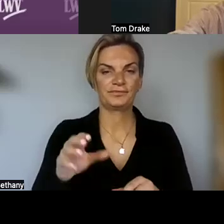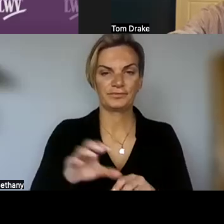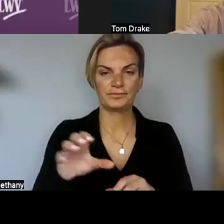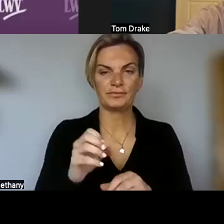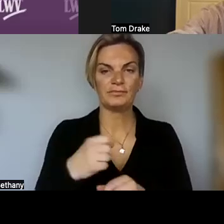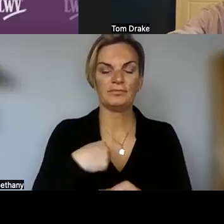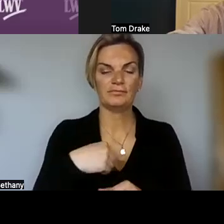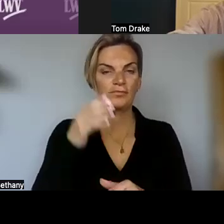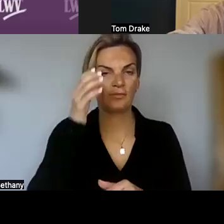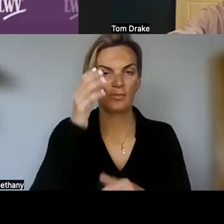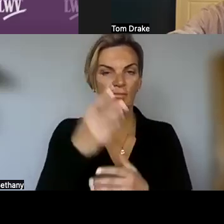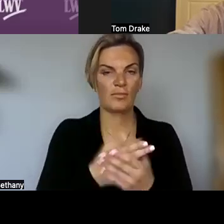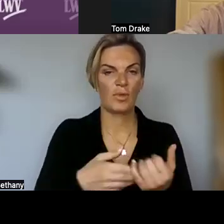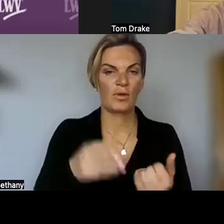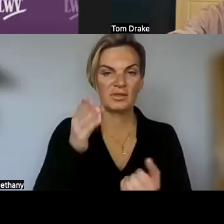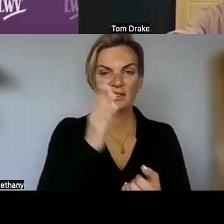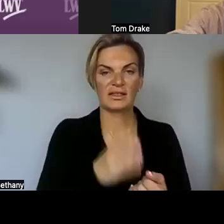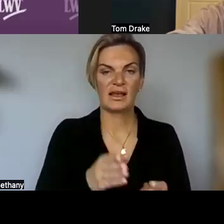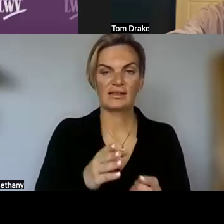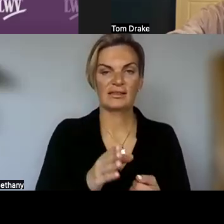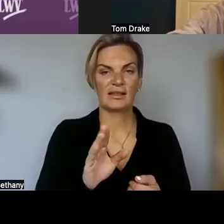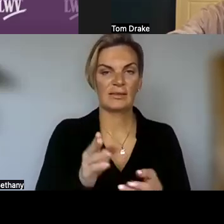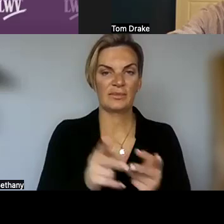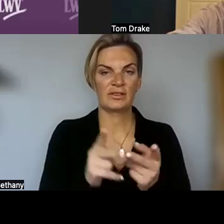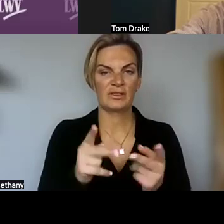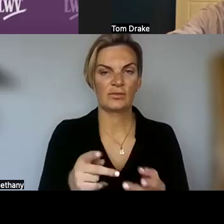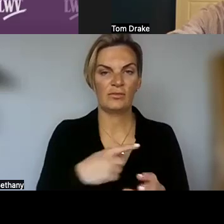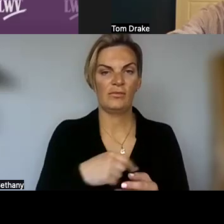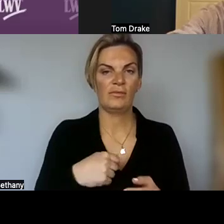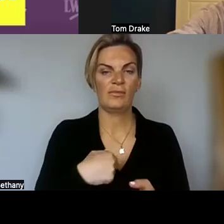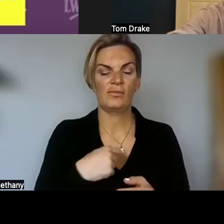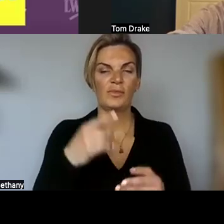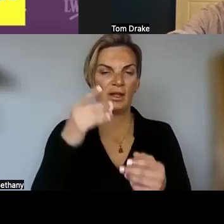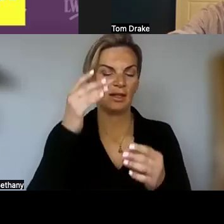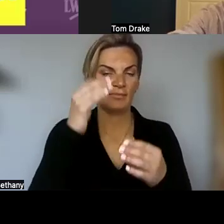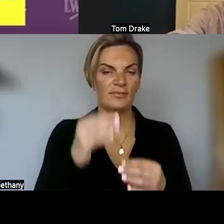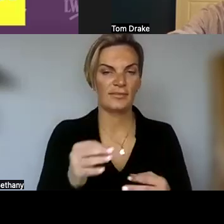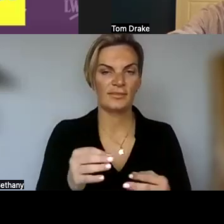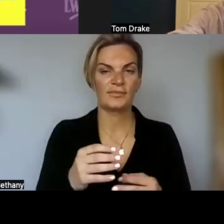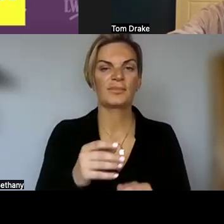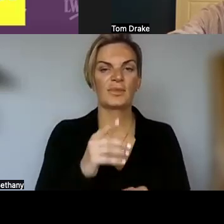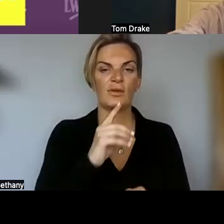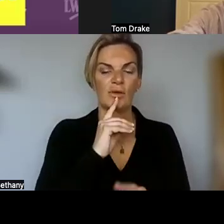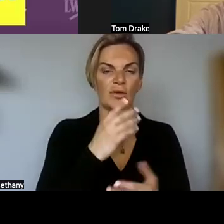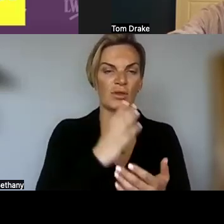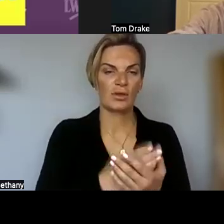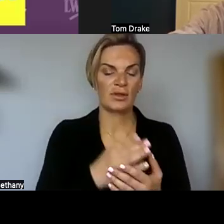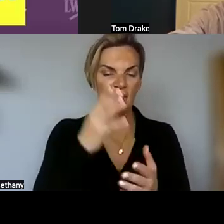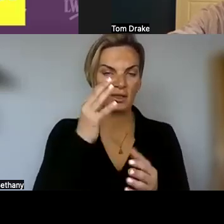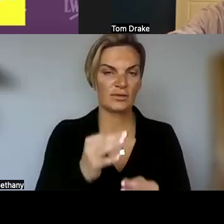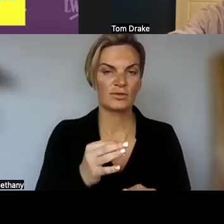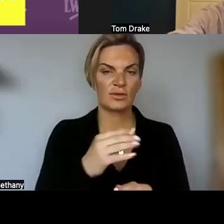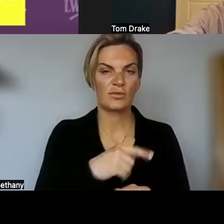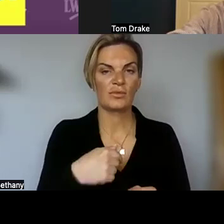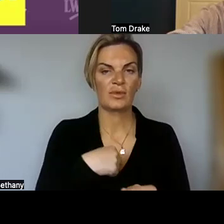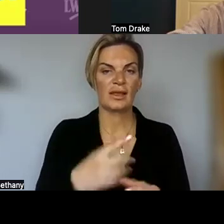both sides of the position, and we came to a really, I think, a very good conclusion, where we adopted